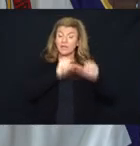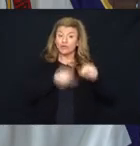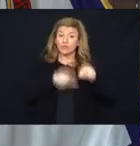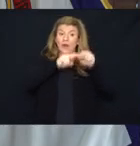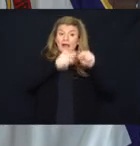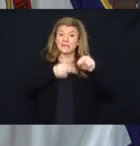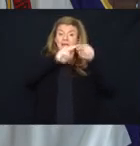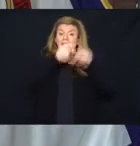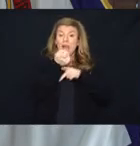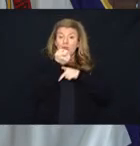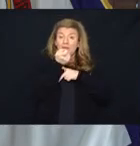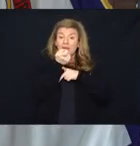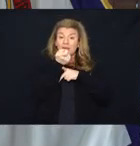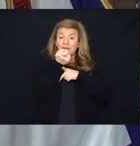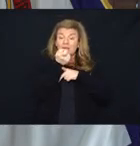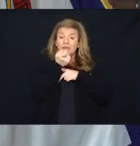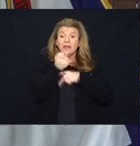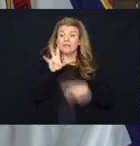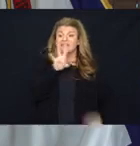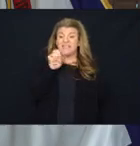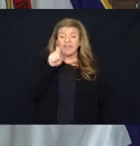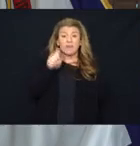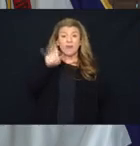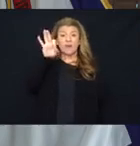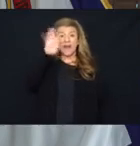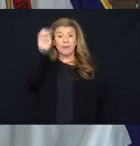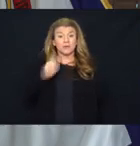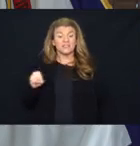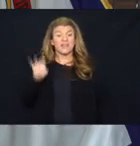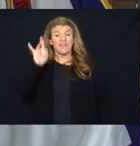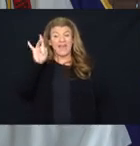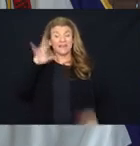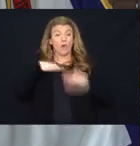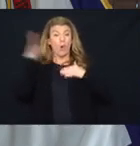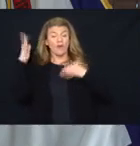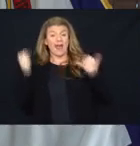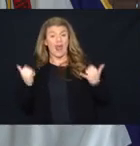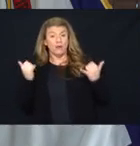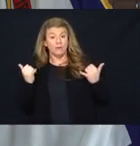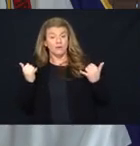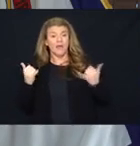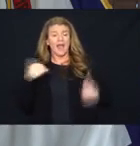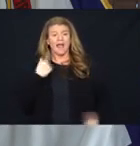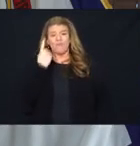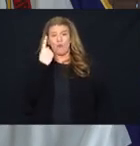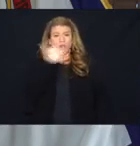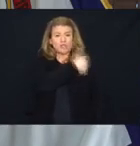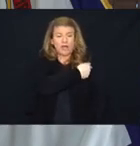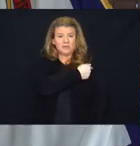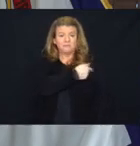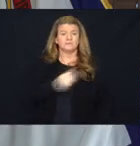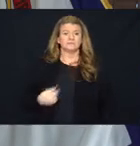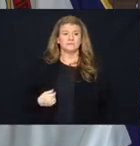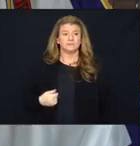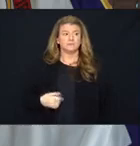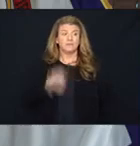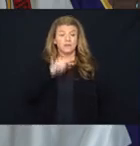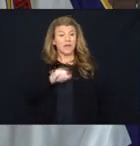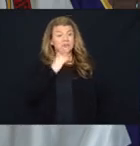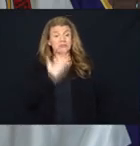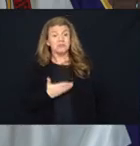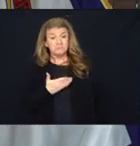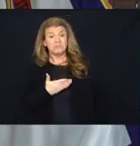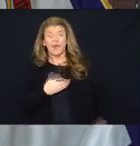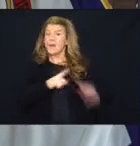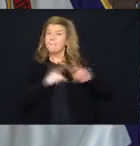little by little. We're at 70.9% of the 18 and over right now that have gotten one shot. That's really decent and